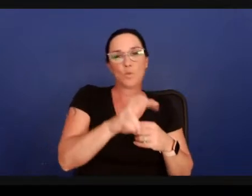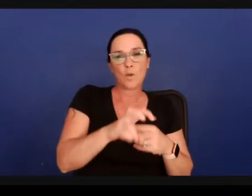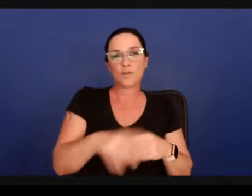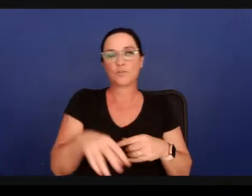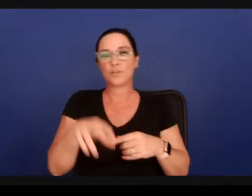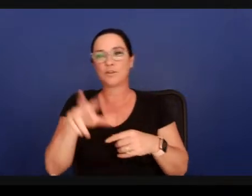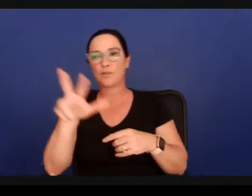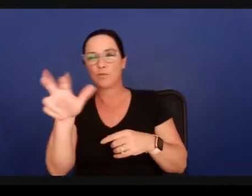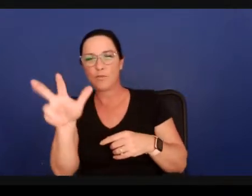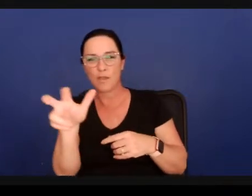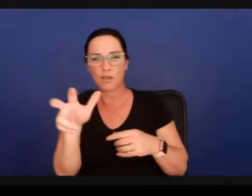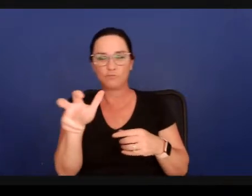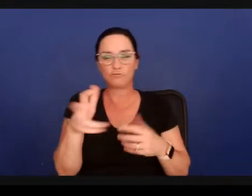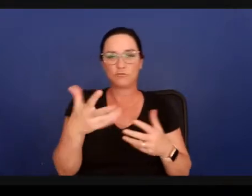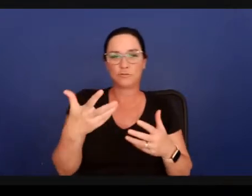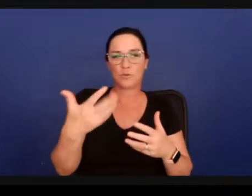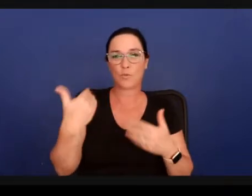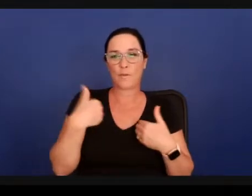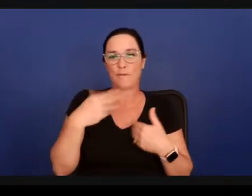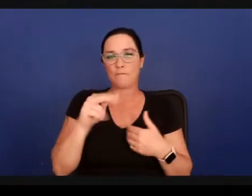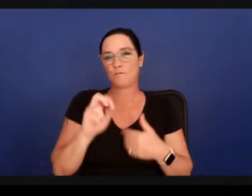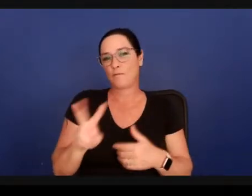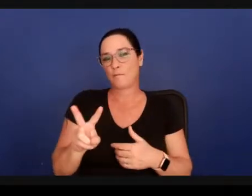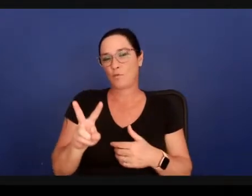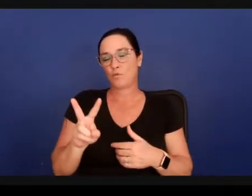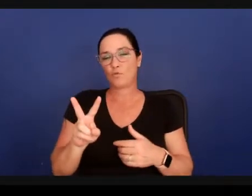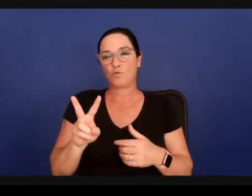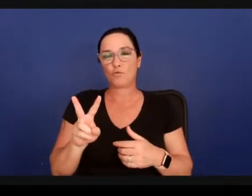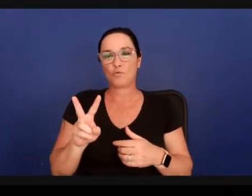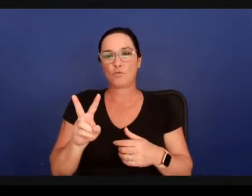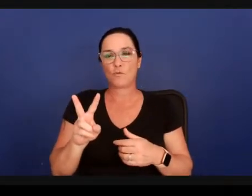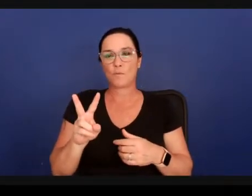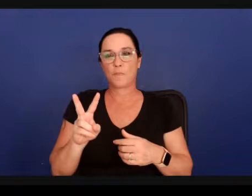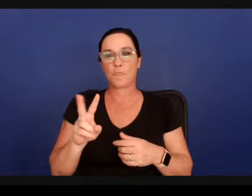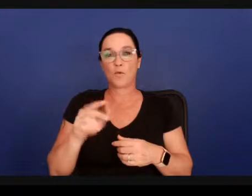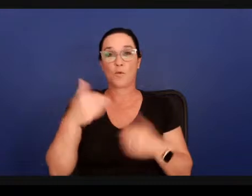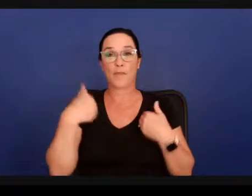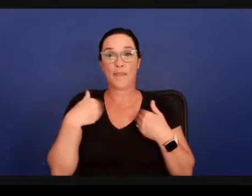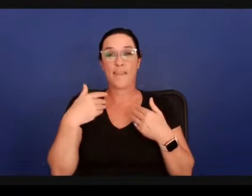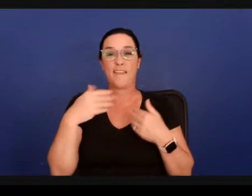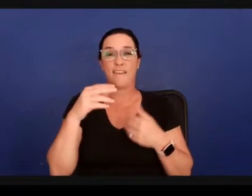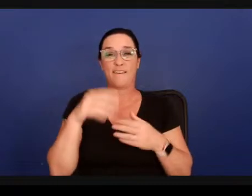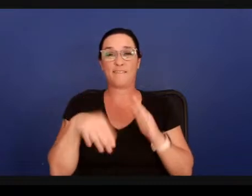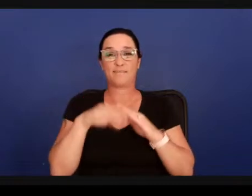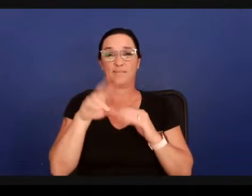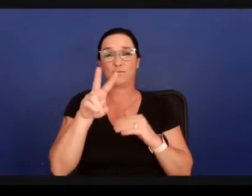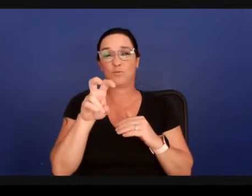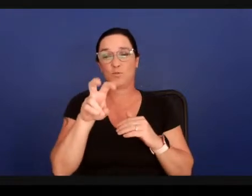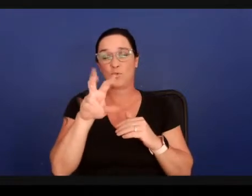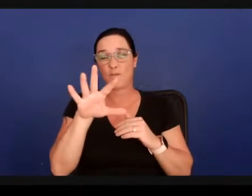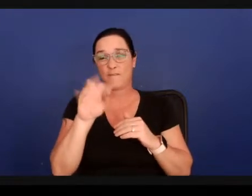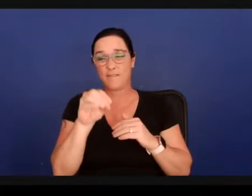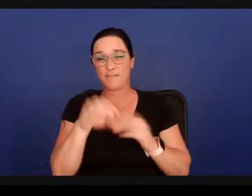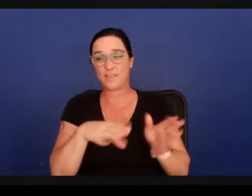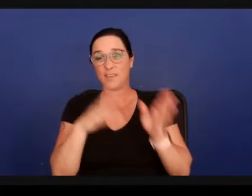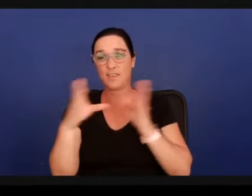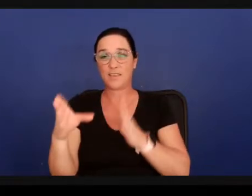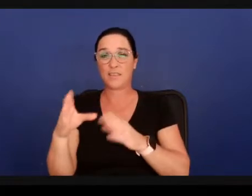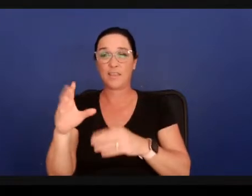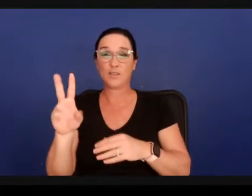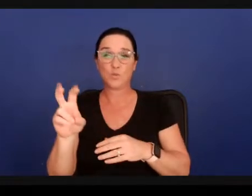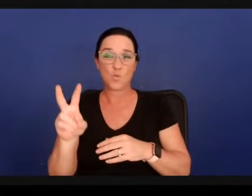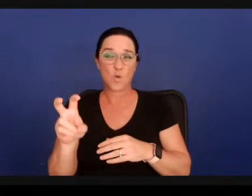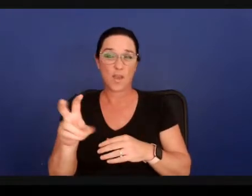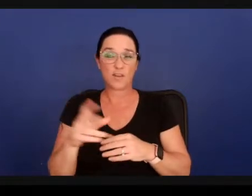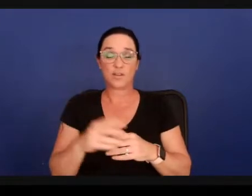Here we have November, where 250 once again, there's 200. Right, and then for